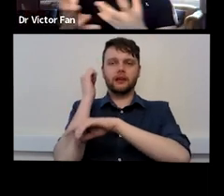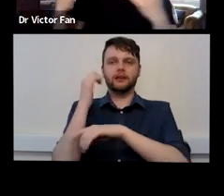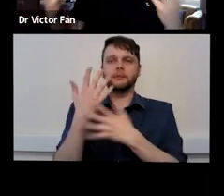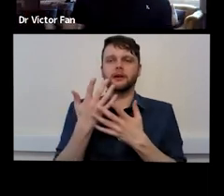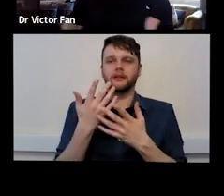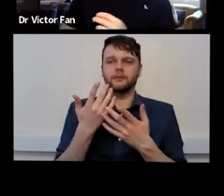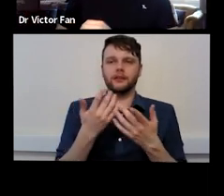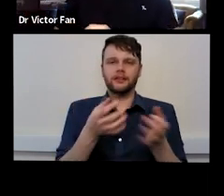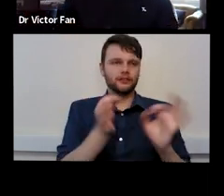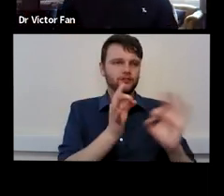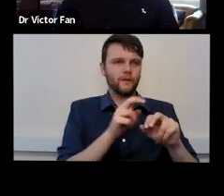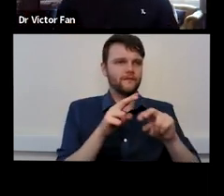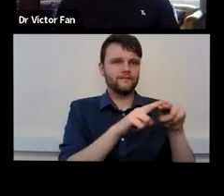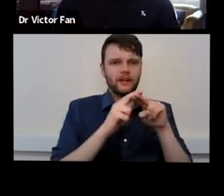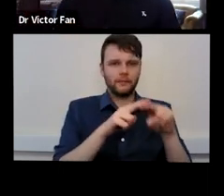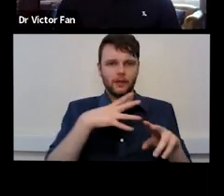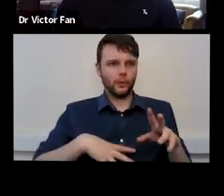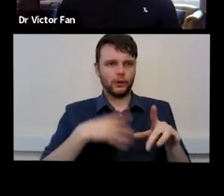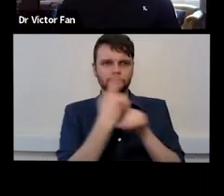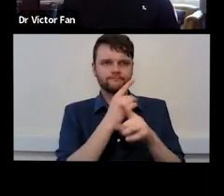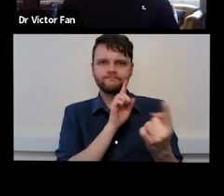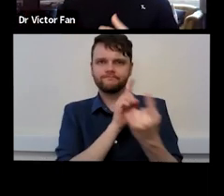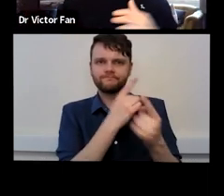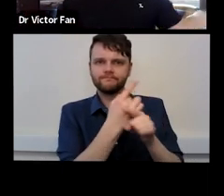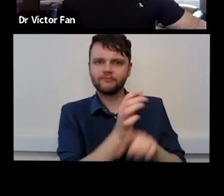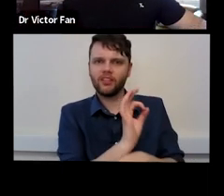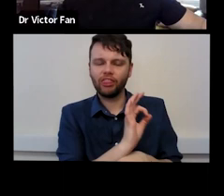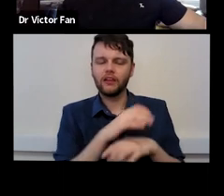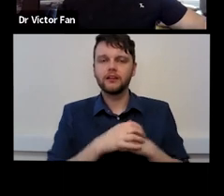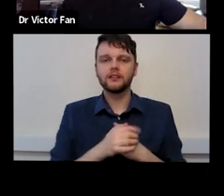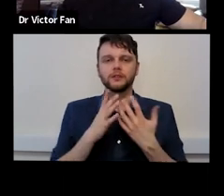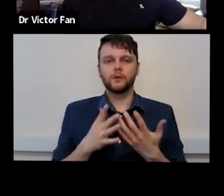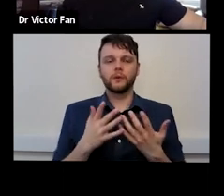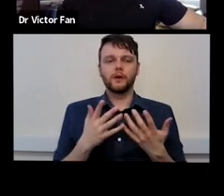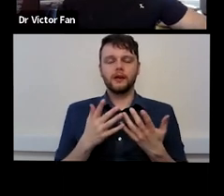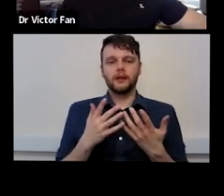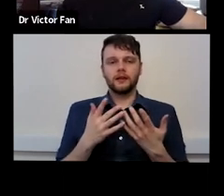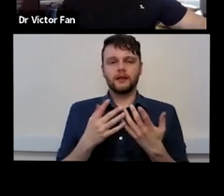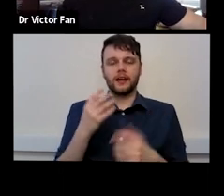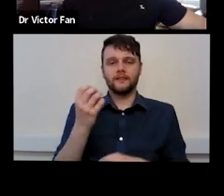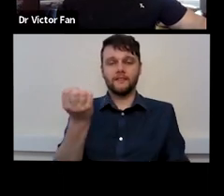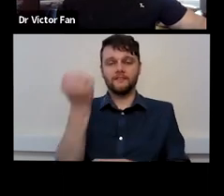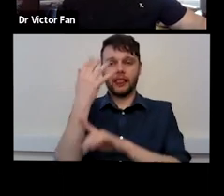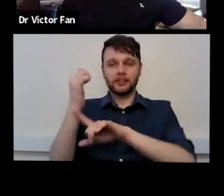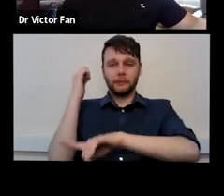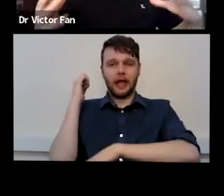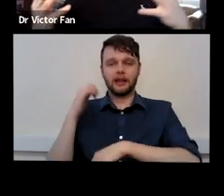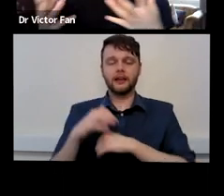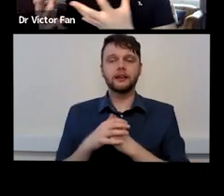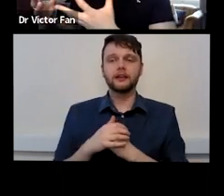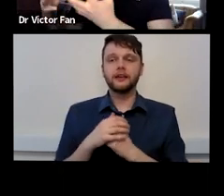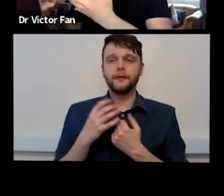no relative of his wants to talk to him. And so eventually he has a flashback